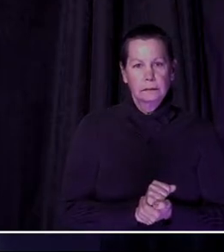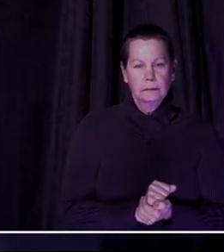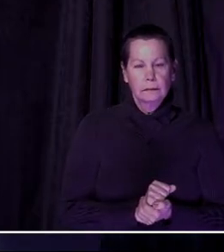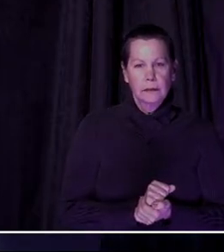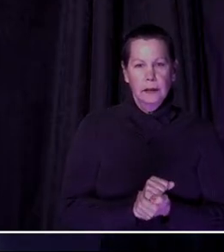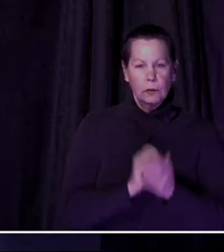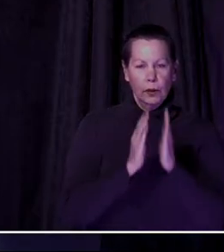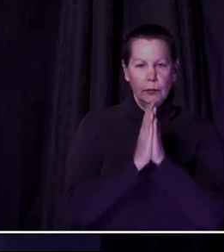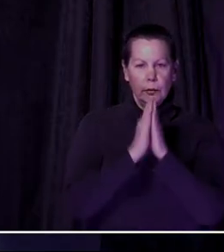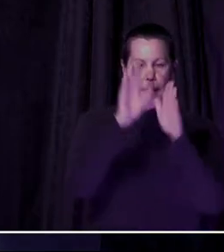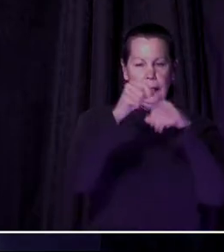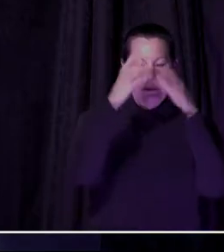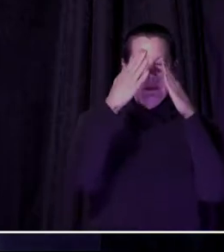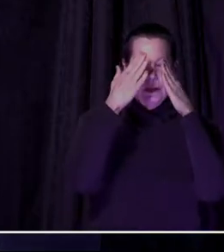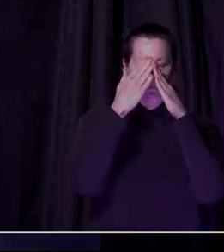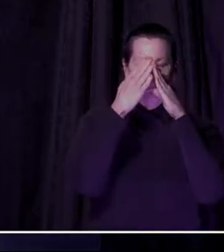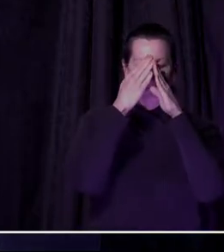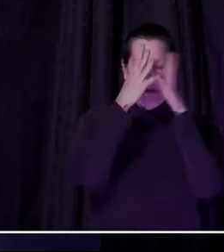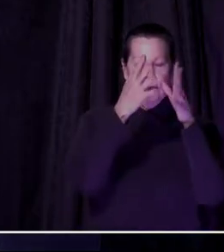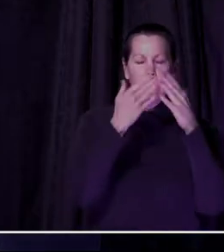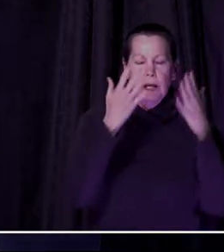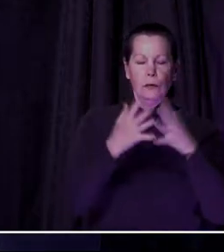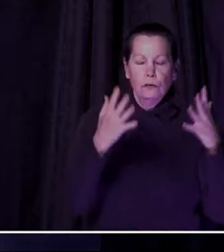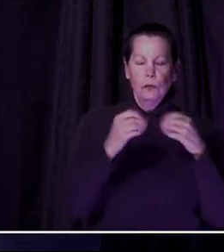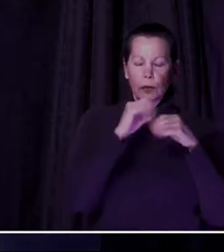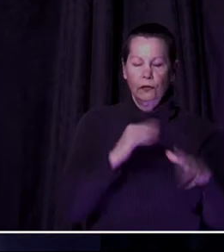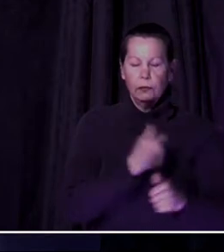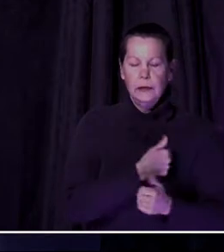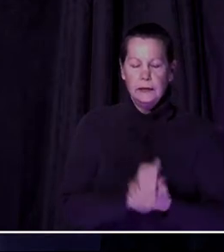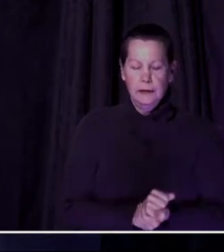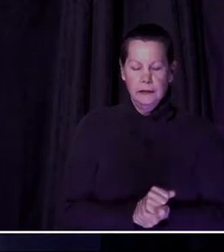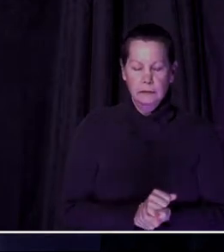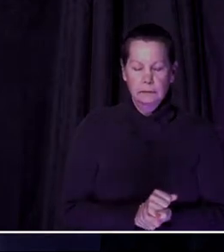Heavenly Father, thank you so much, Lord, for blessing us.